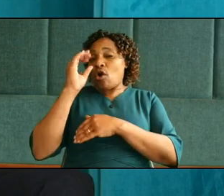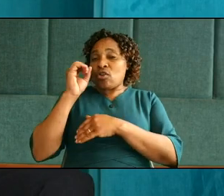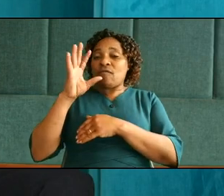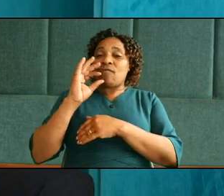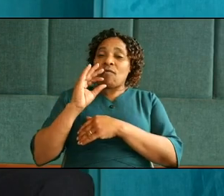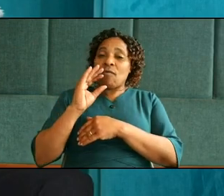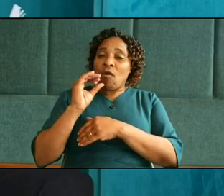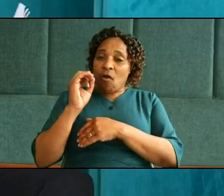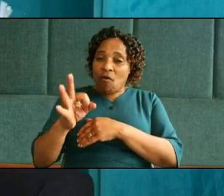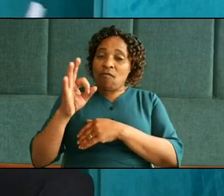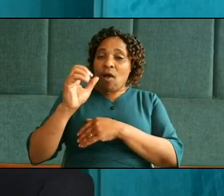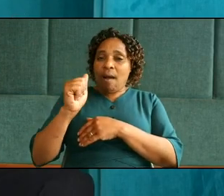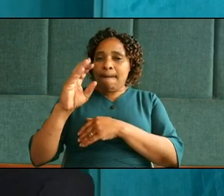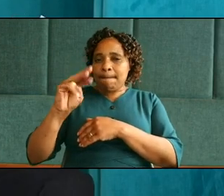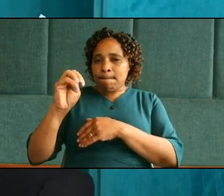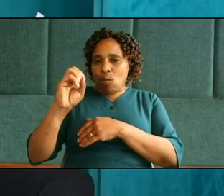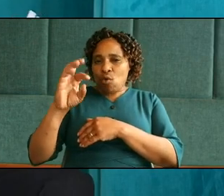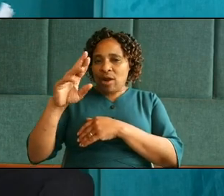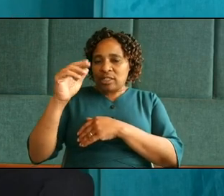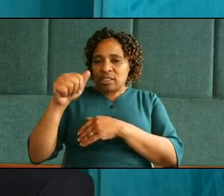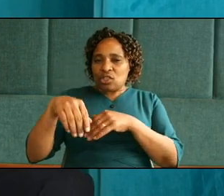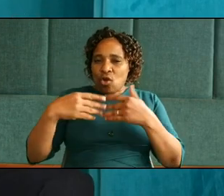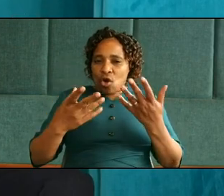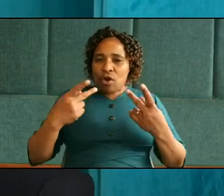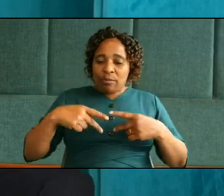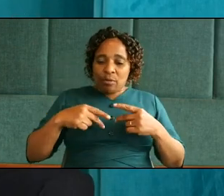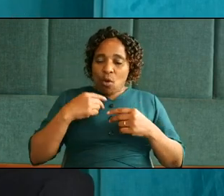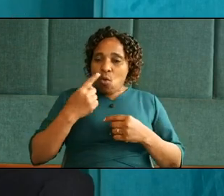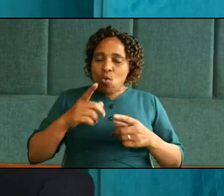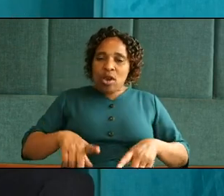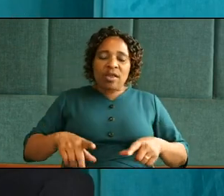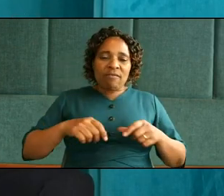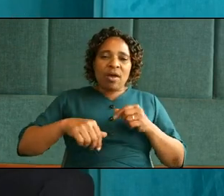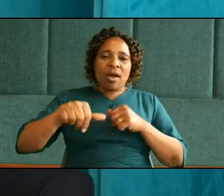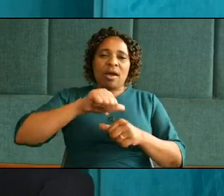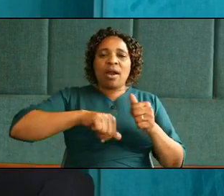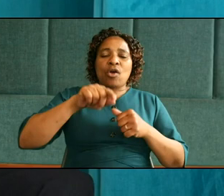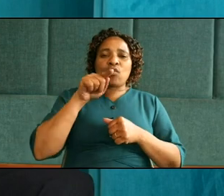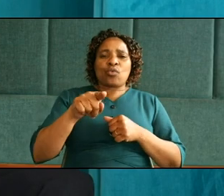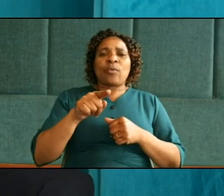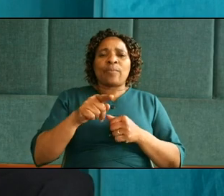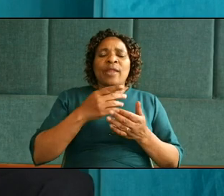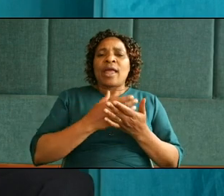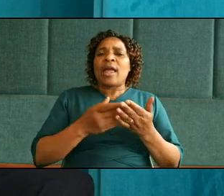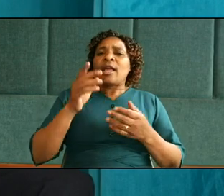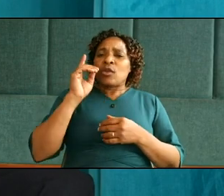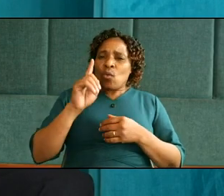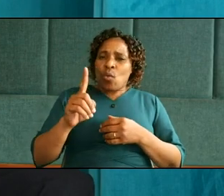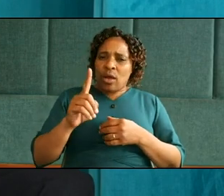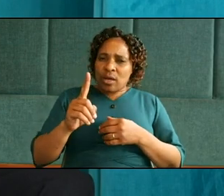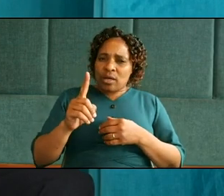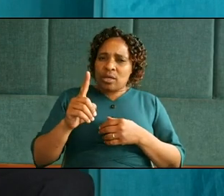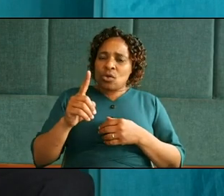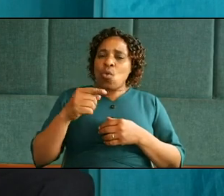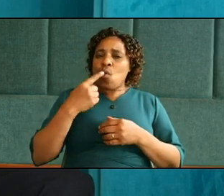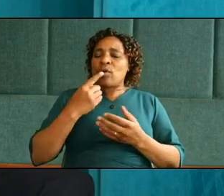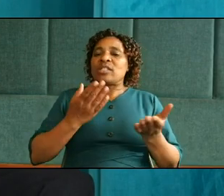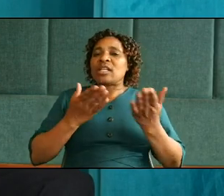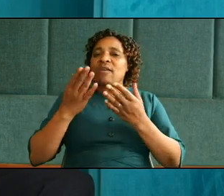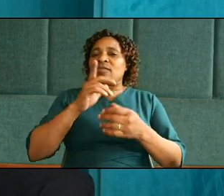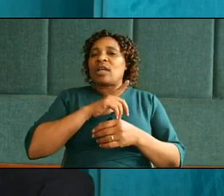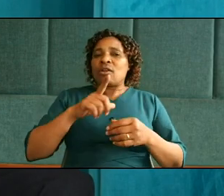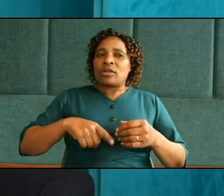people who live around you. But he will remain true to his God, him and his house. So